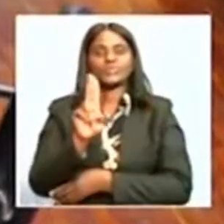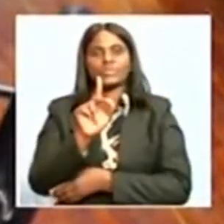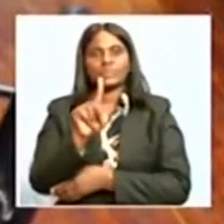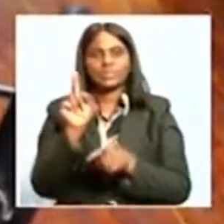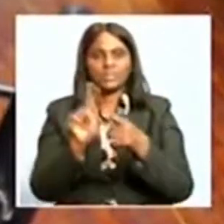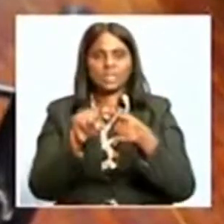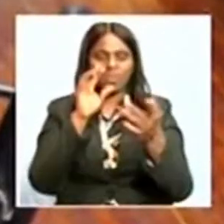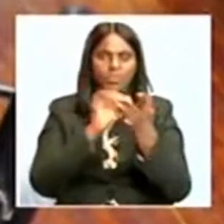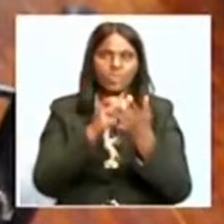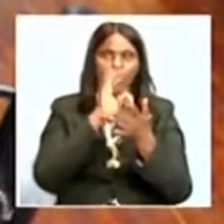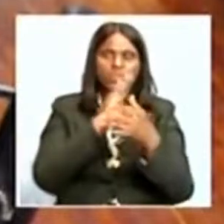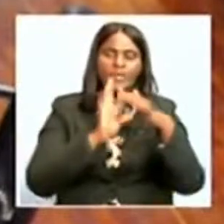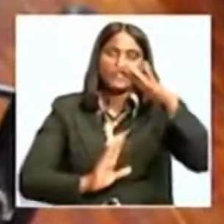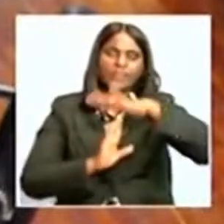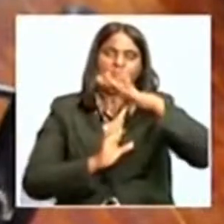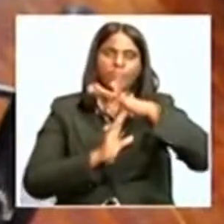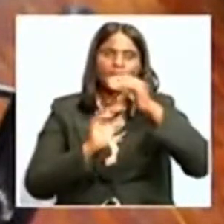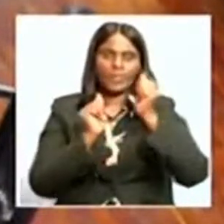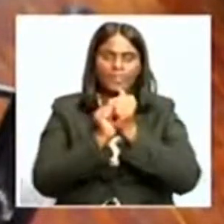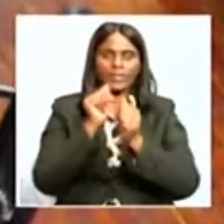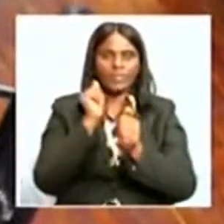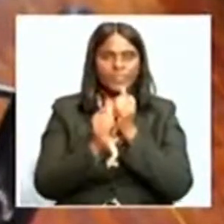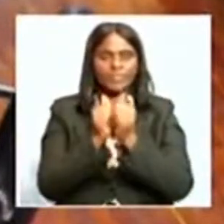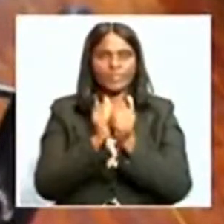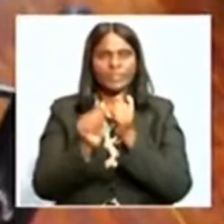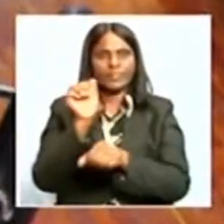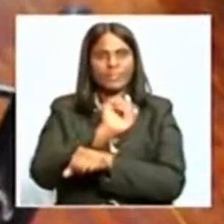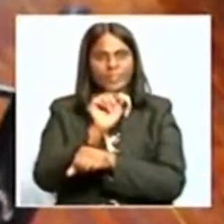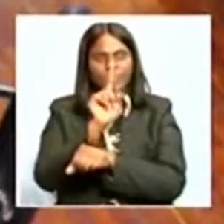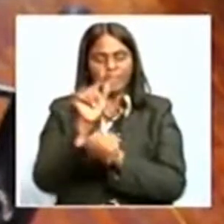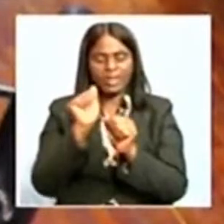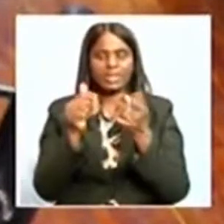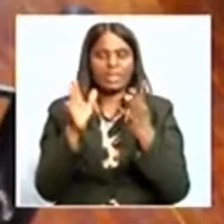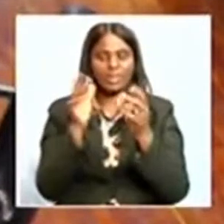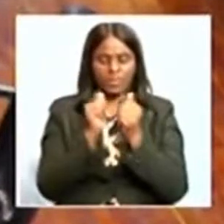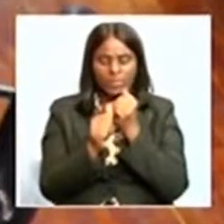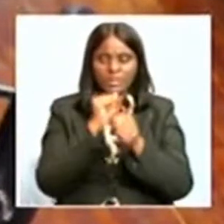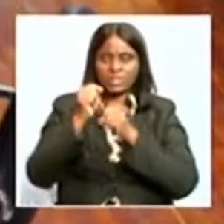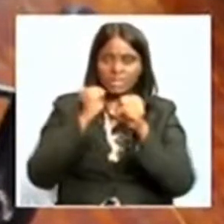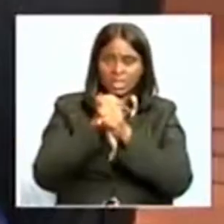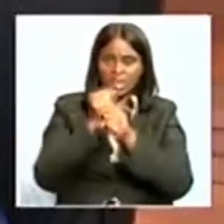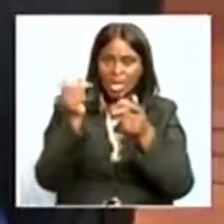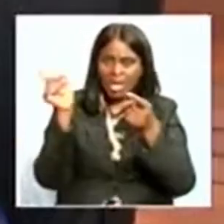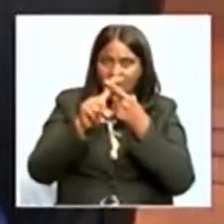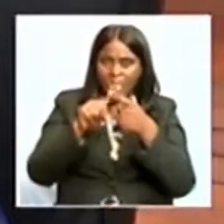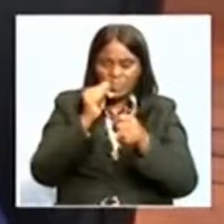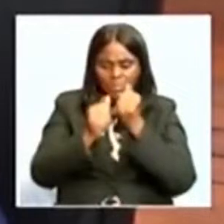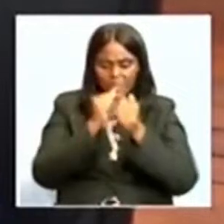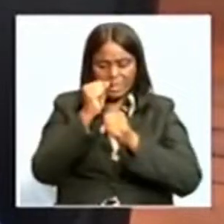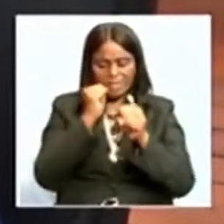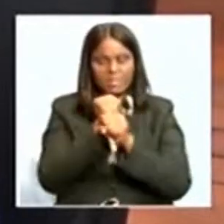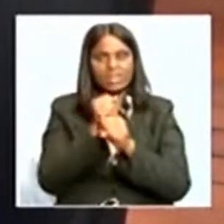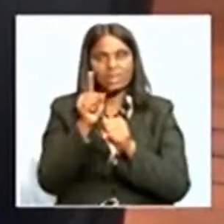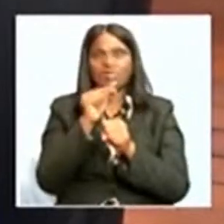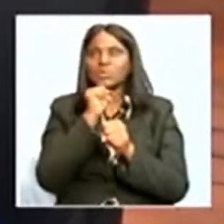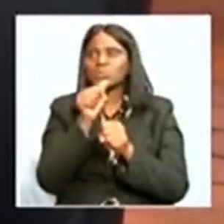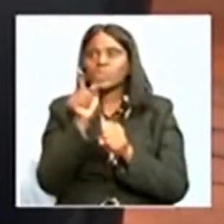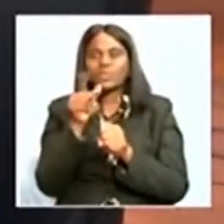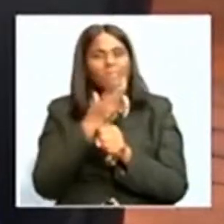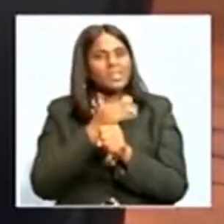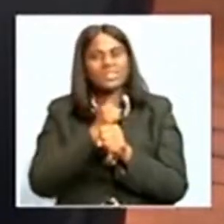to put a limit in terms of which vehicles you can allow, which years, up to which years. But